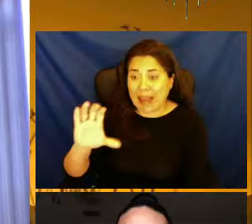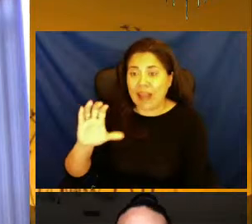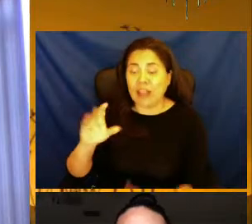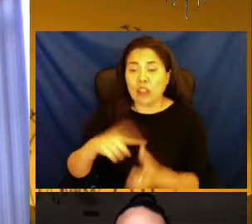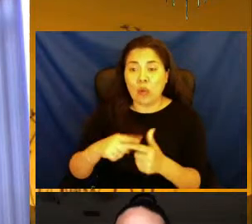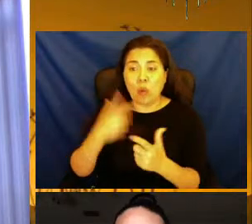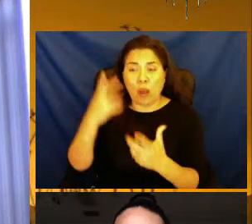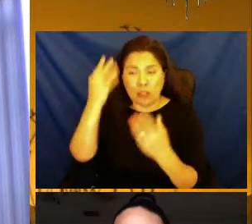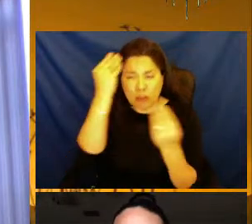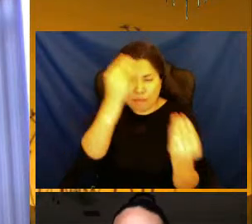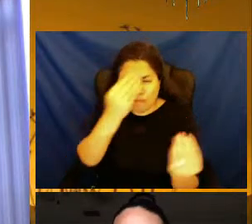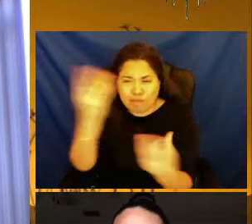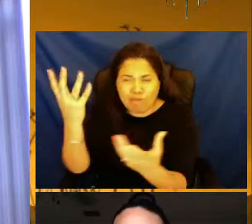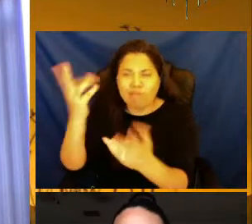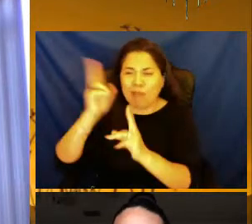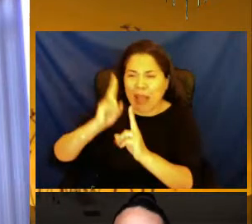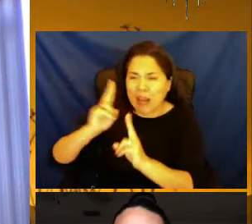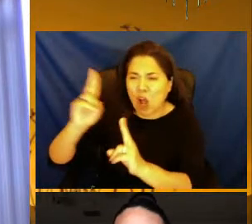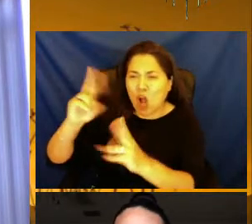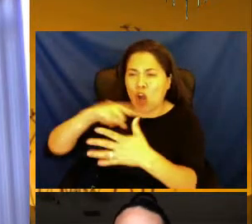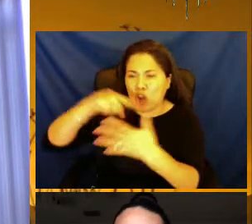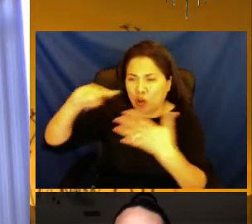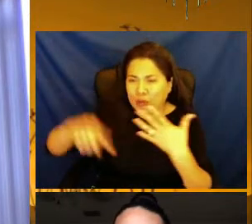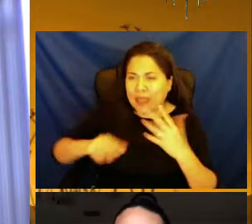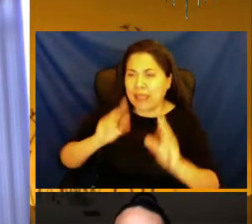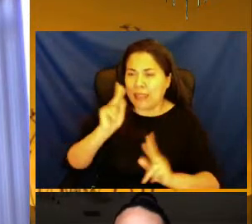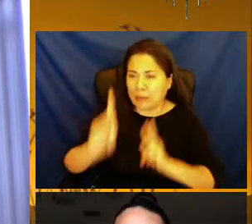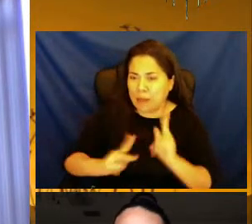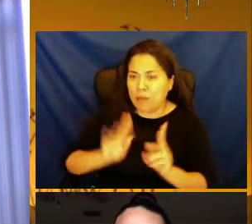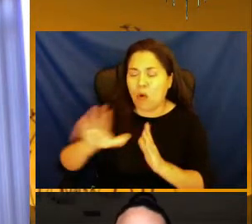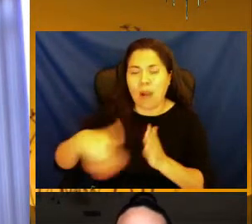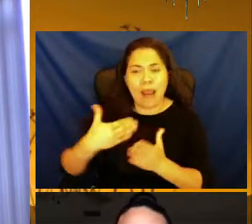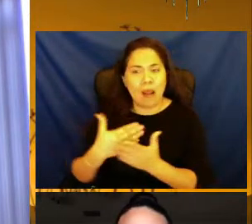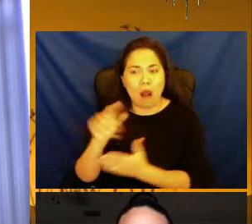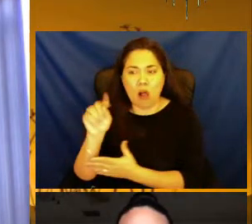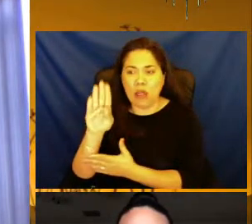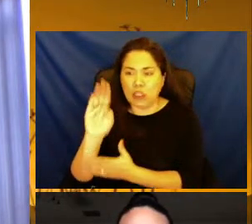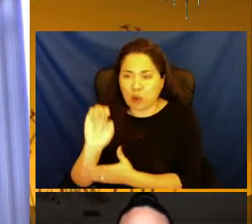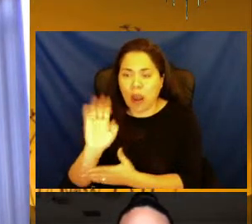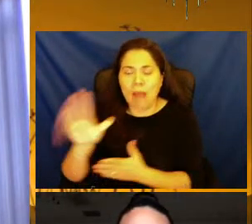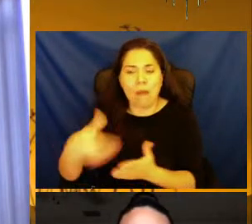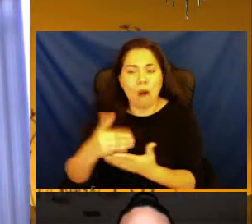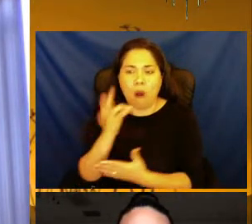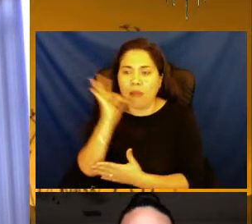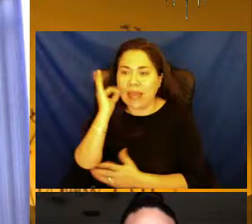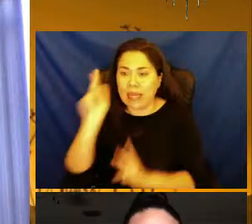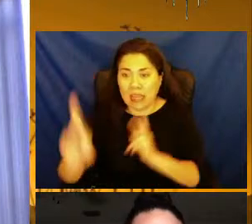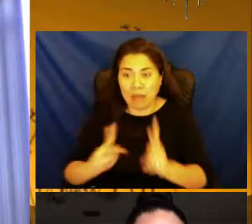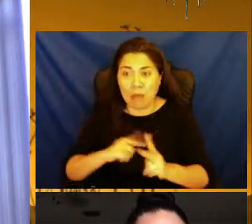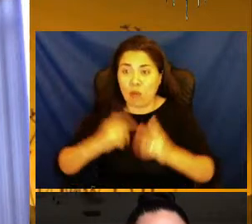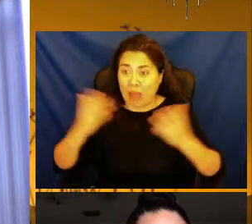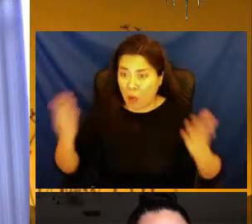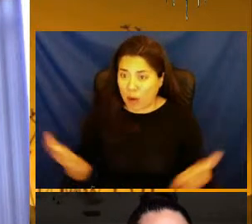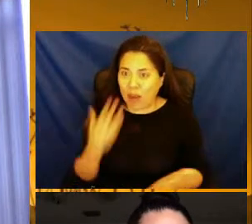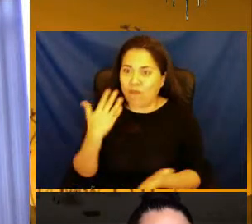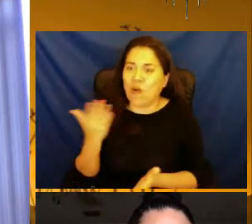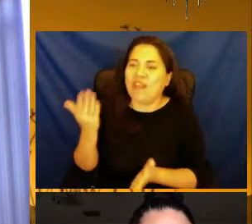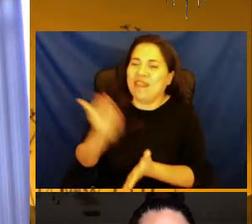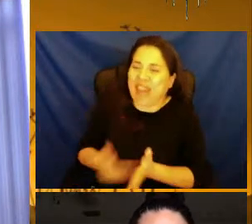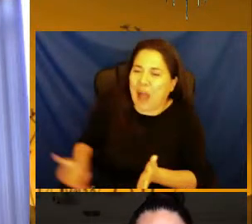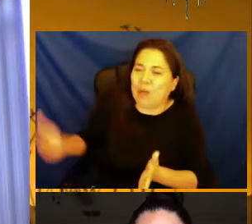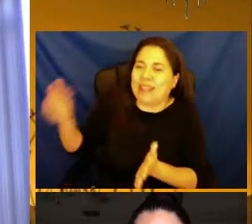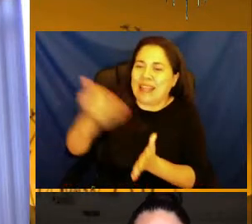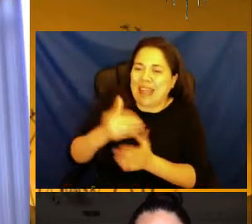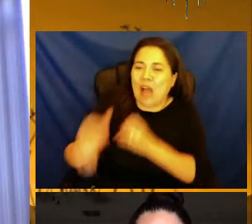and honor those folks and all the different tribal communities of the Aboriginal peoples that were here for thousands of